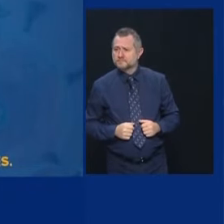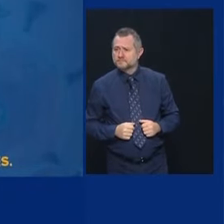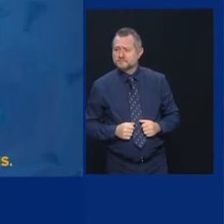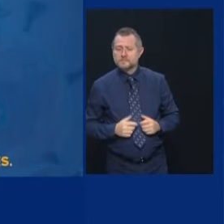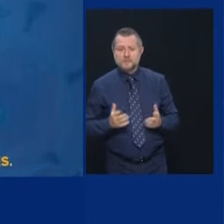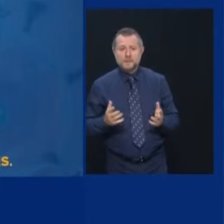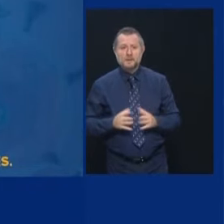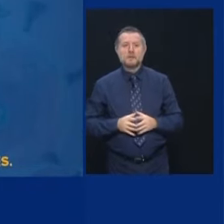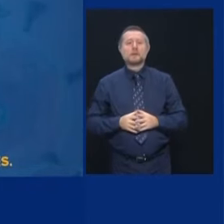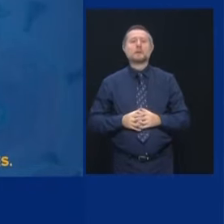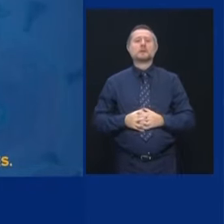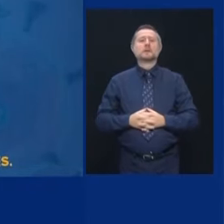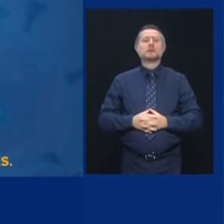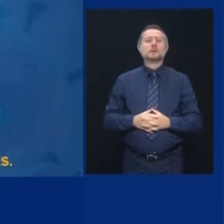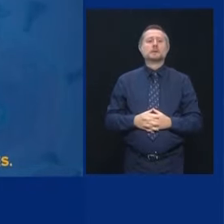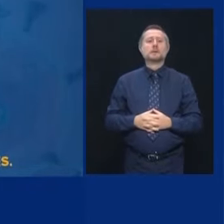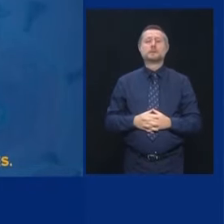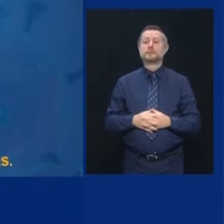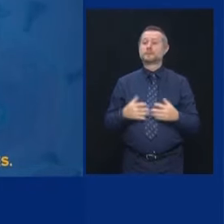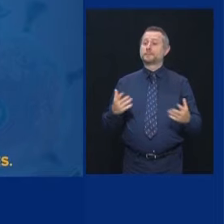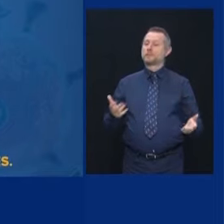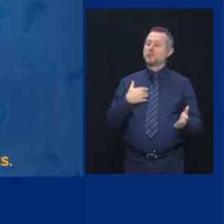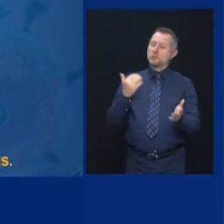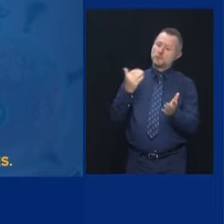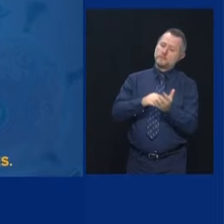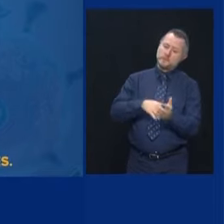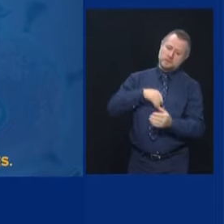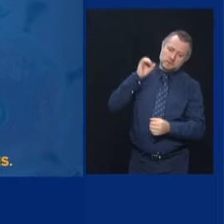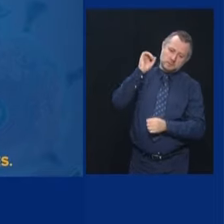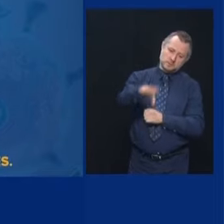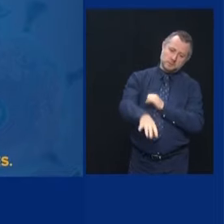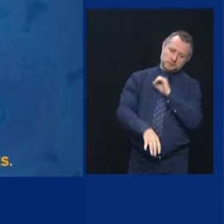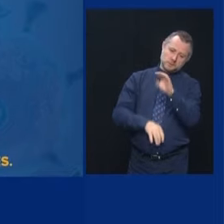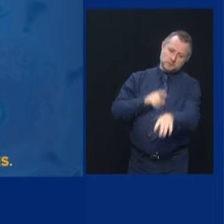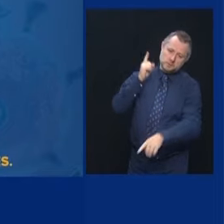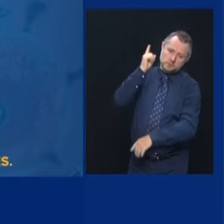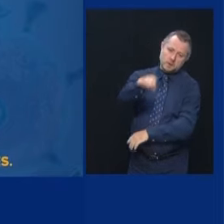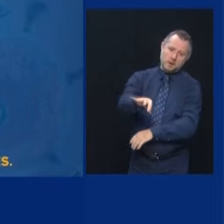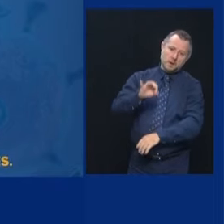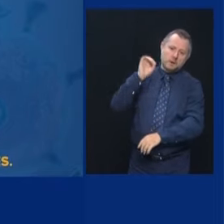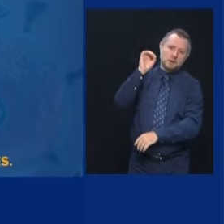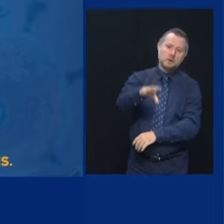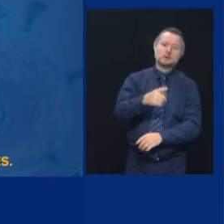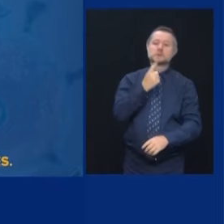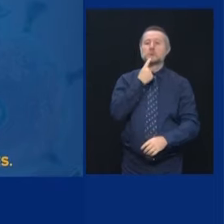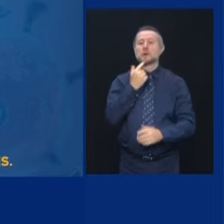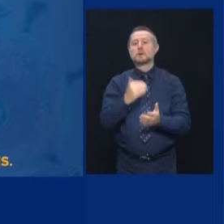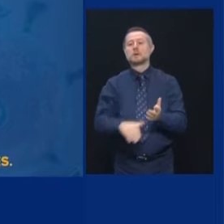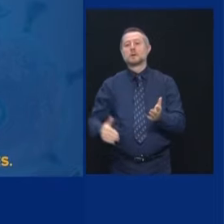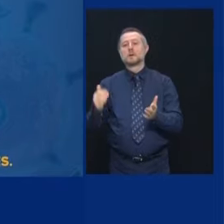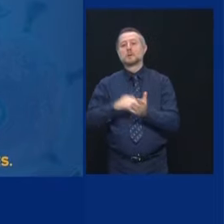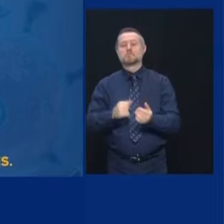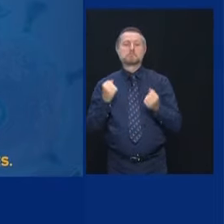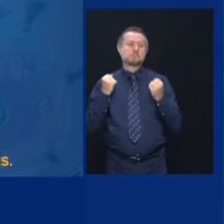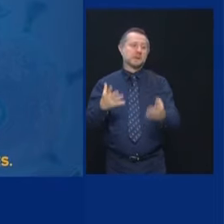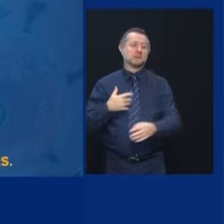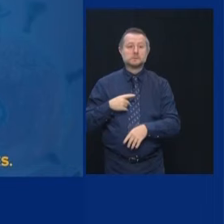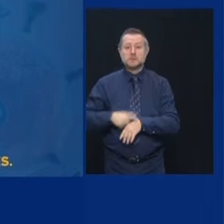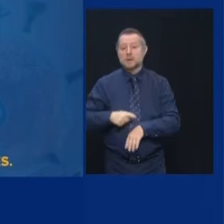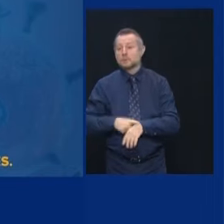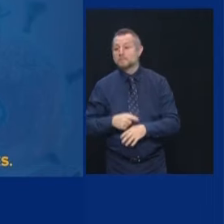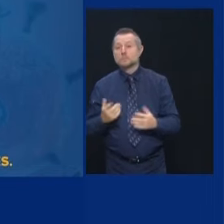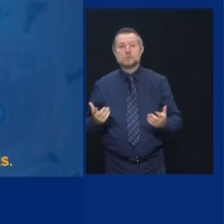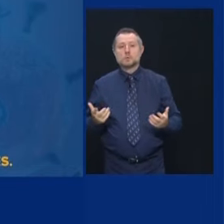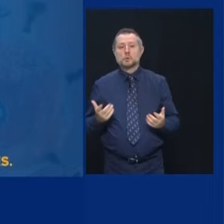I've said this 100 times. But at this point in my life, I've said everything 100 times. Too